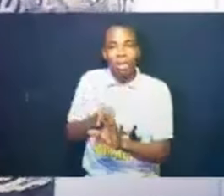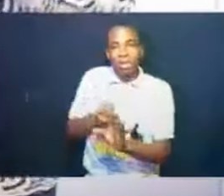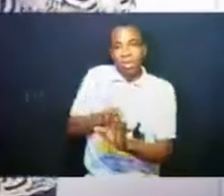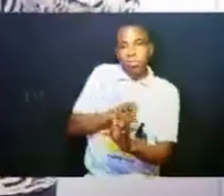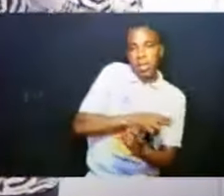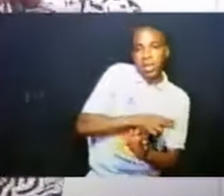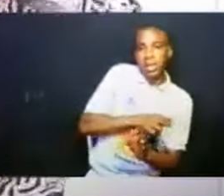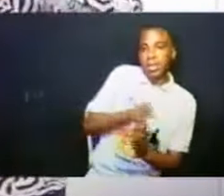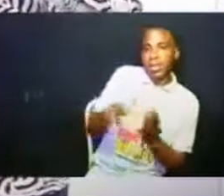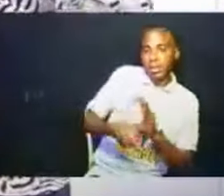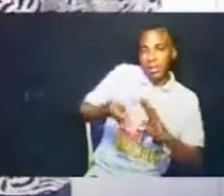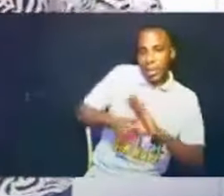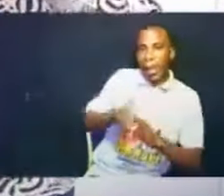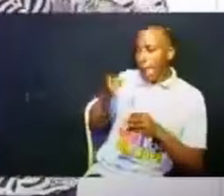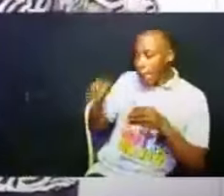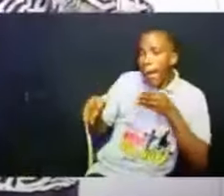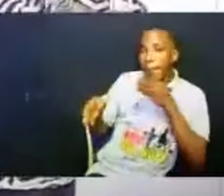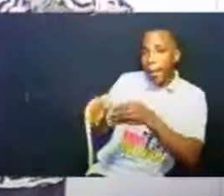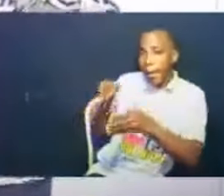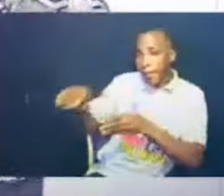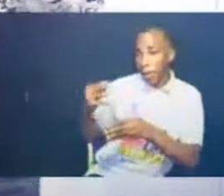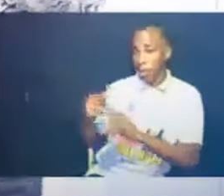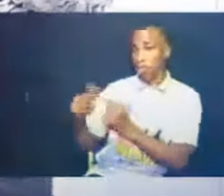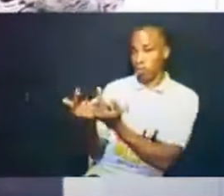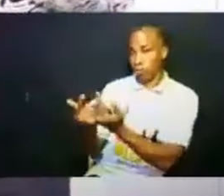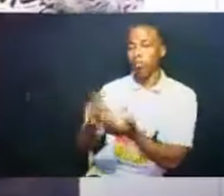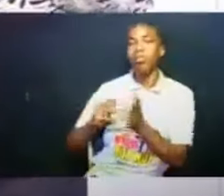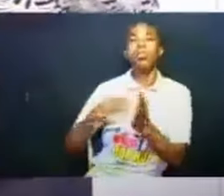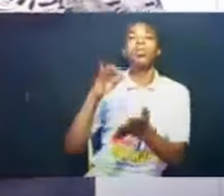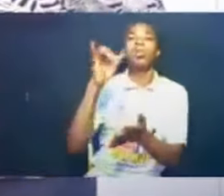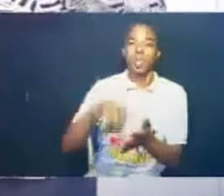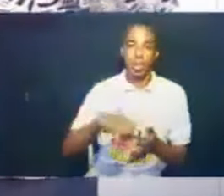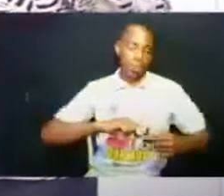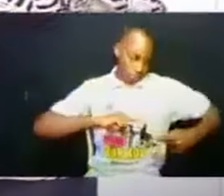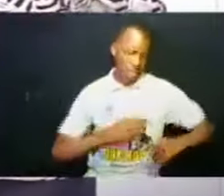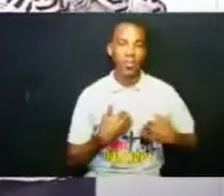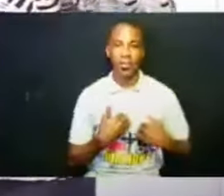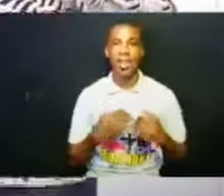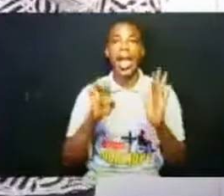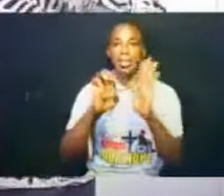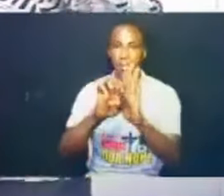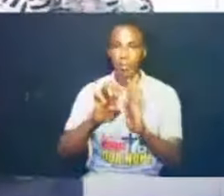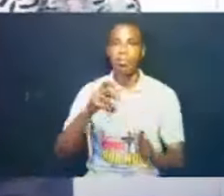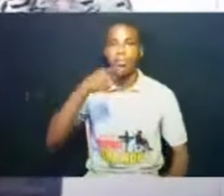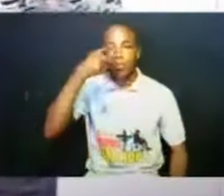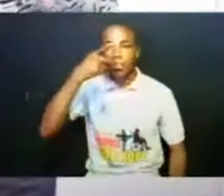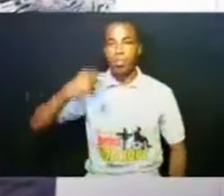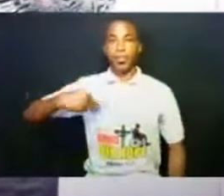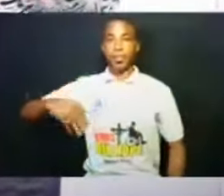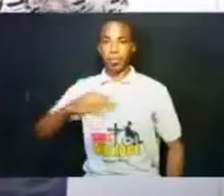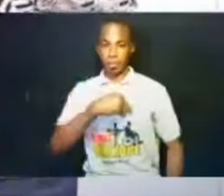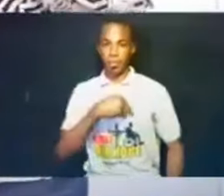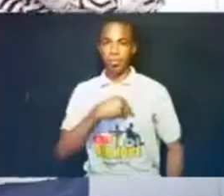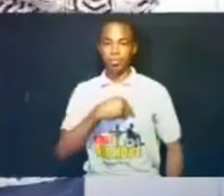bitter. So let's say a member of the Church of Pentecost. And then the